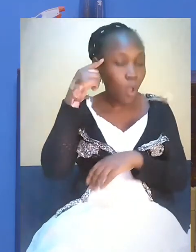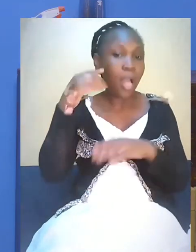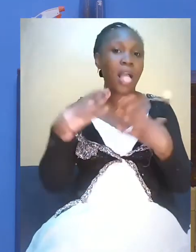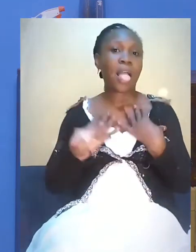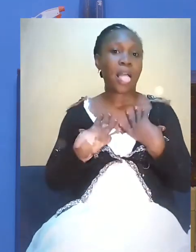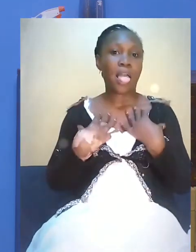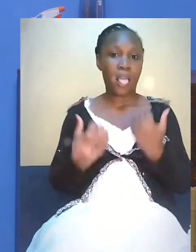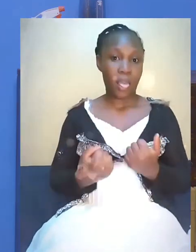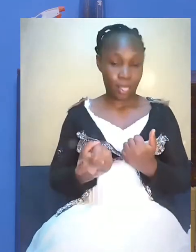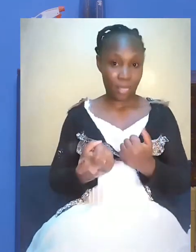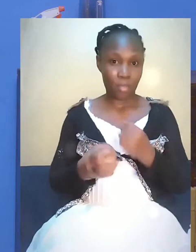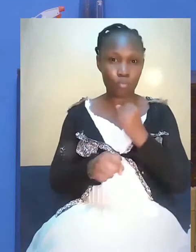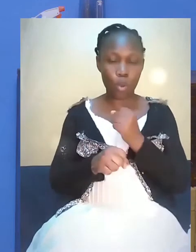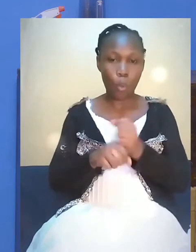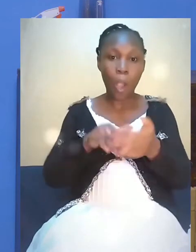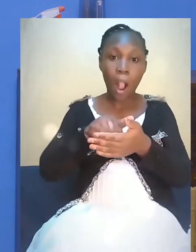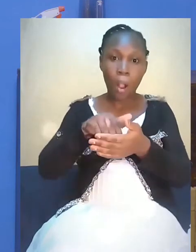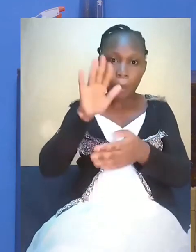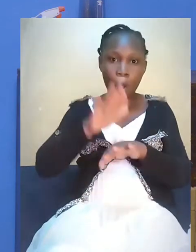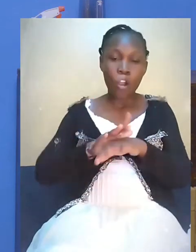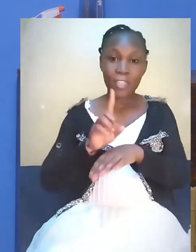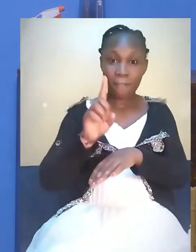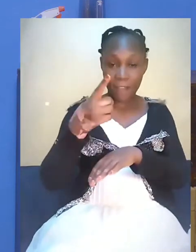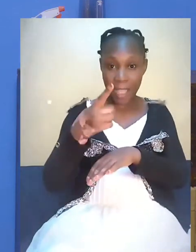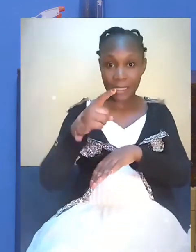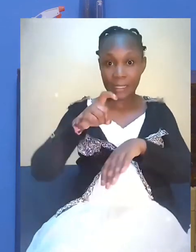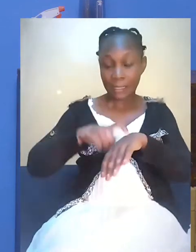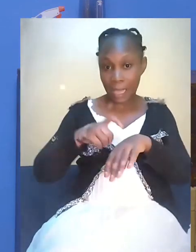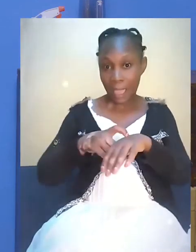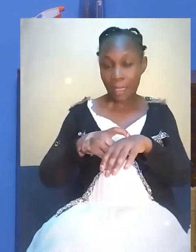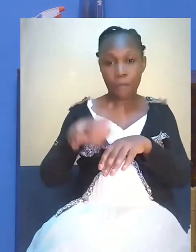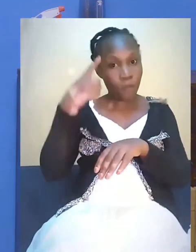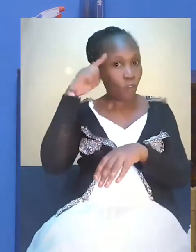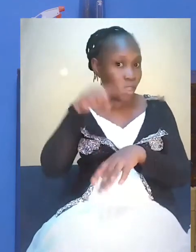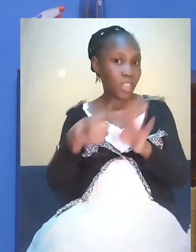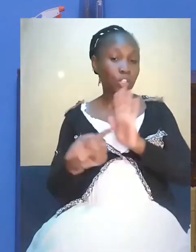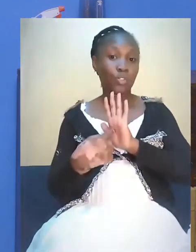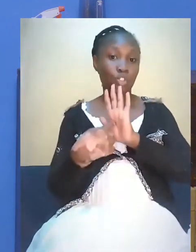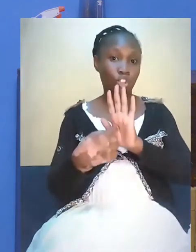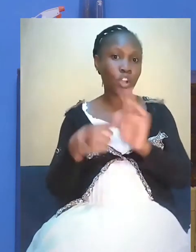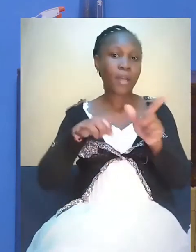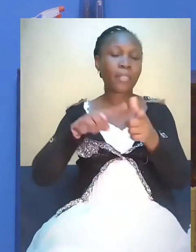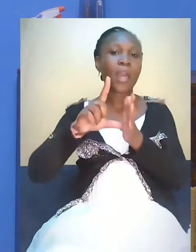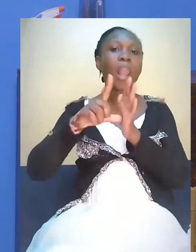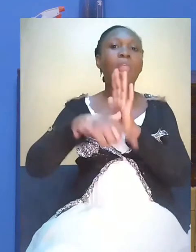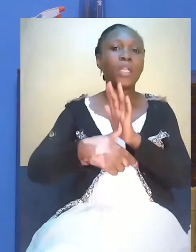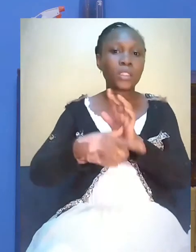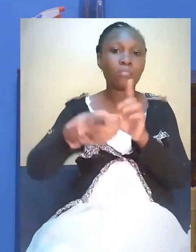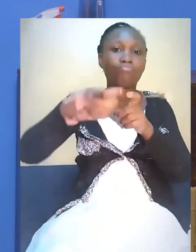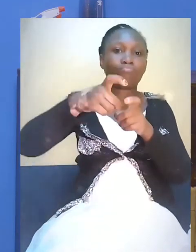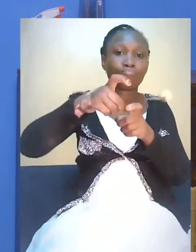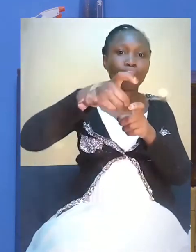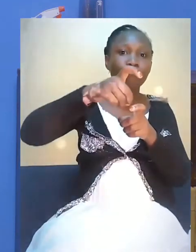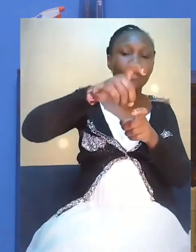So that is what we shall be doing the whole of this, the first season. And then from season two, we'll keep on adding things or just restructuring